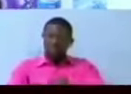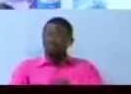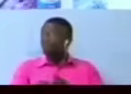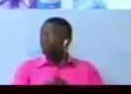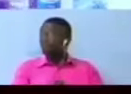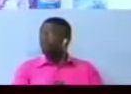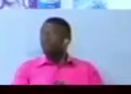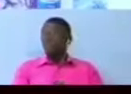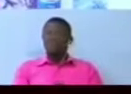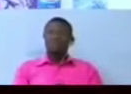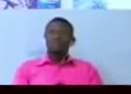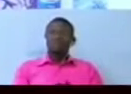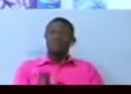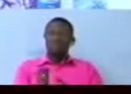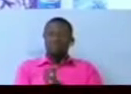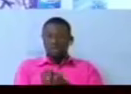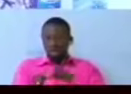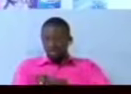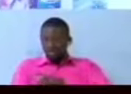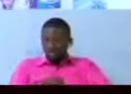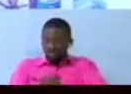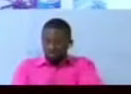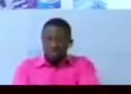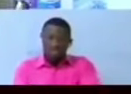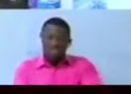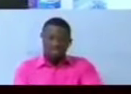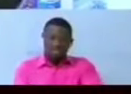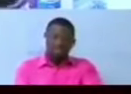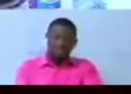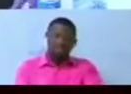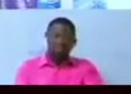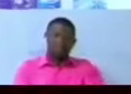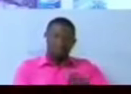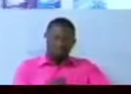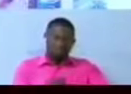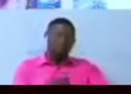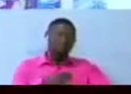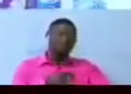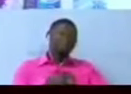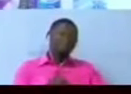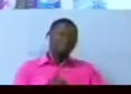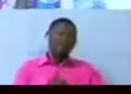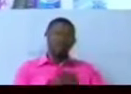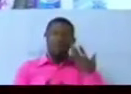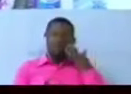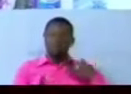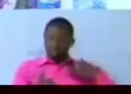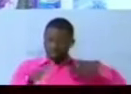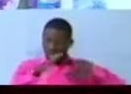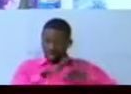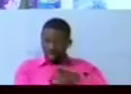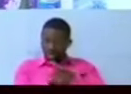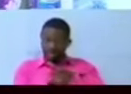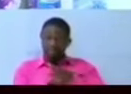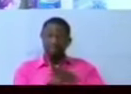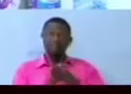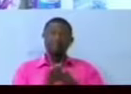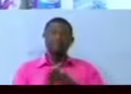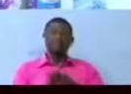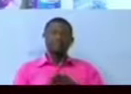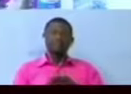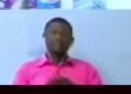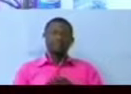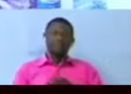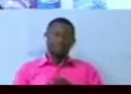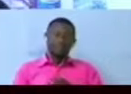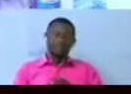hand. Boole ko fi. With the other leg. Ma aksi. And when I arrived. Bi ma ñëwee ñi